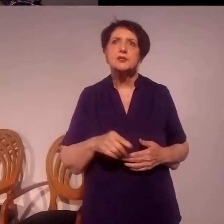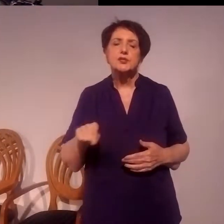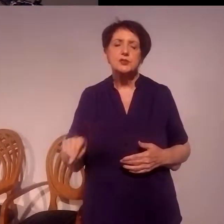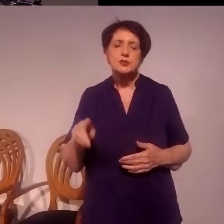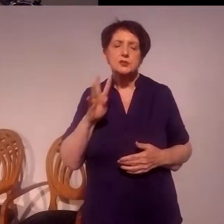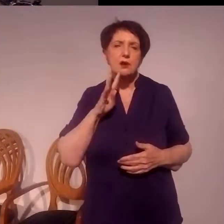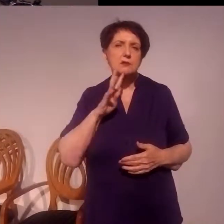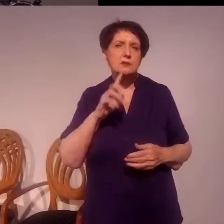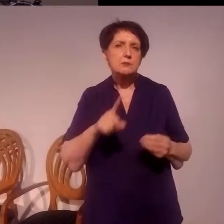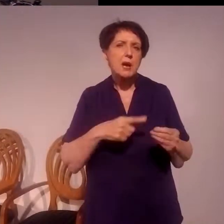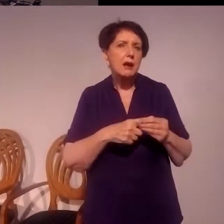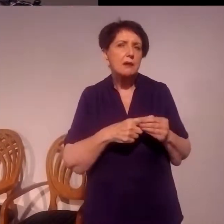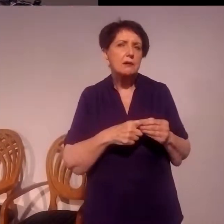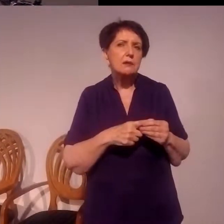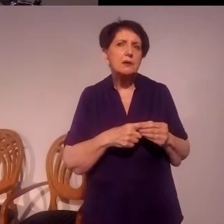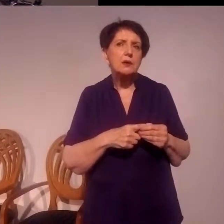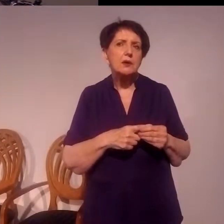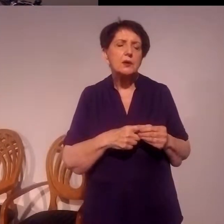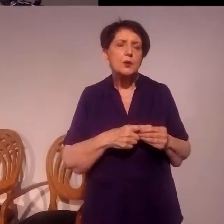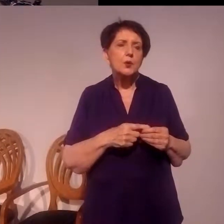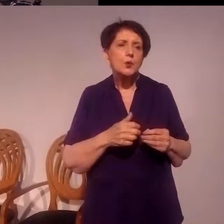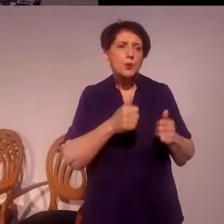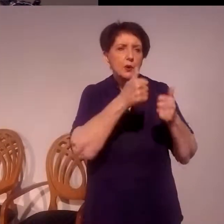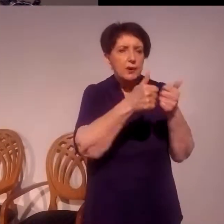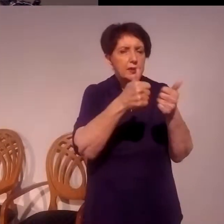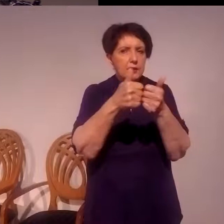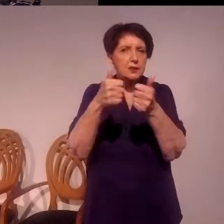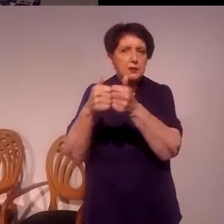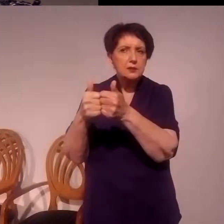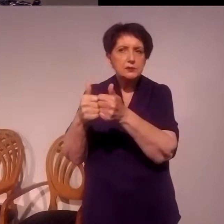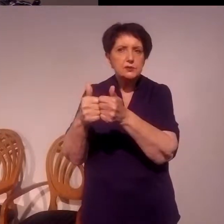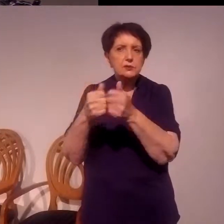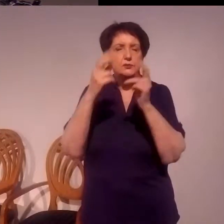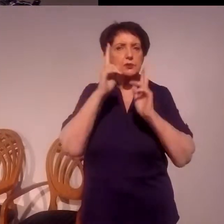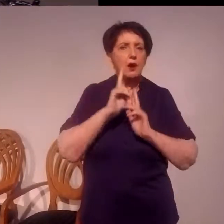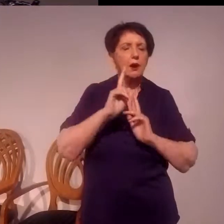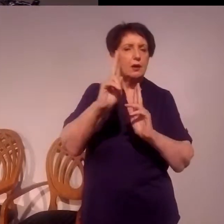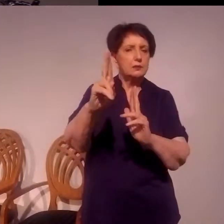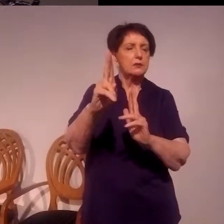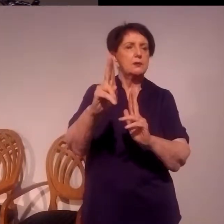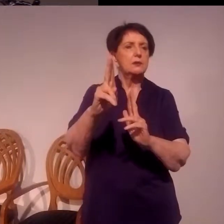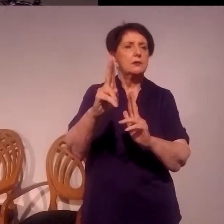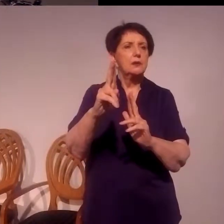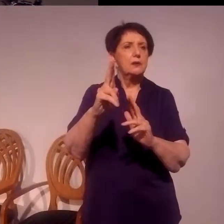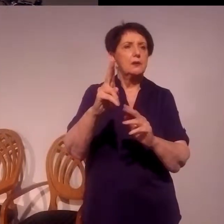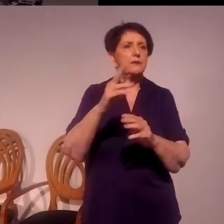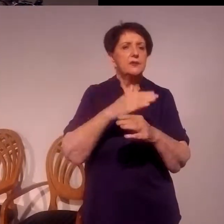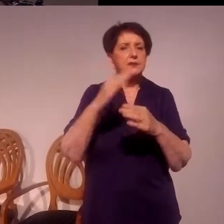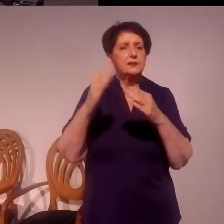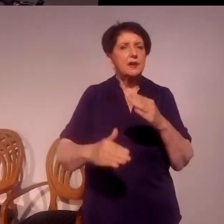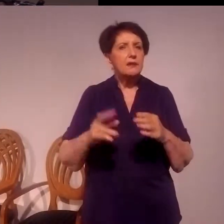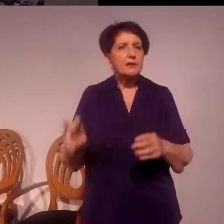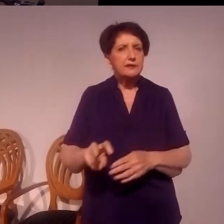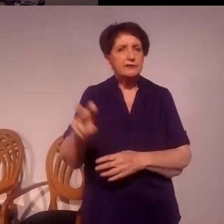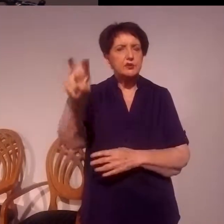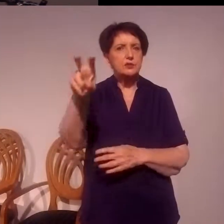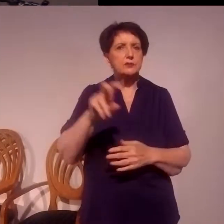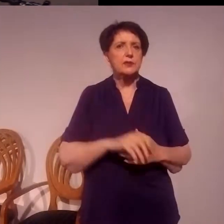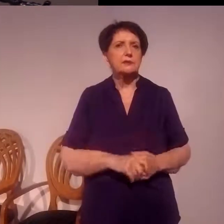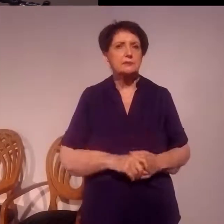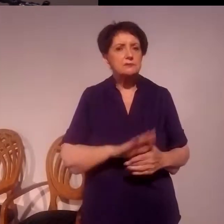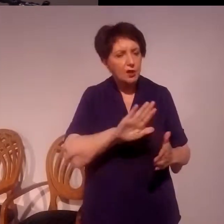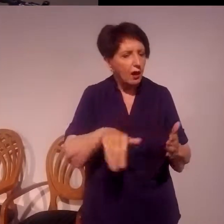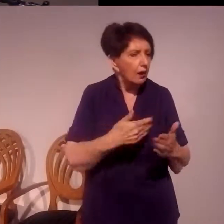about how we are each to honor the entirety of our own journey. To honor